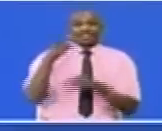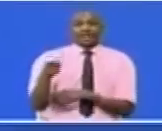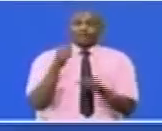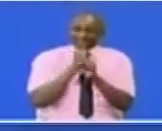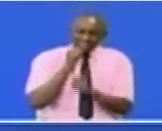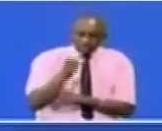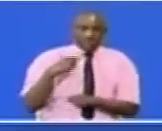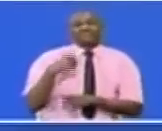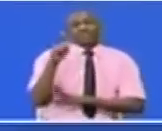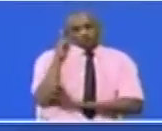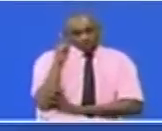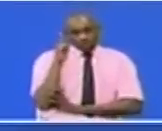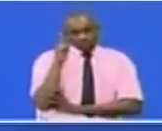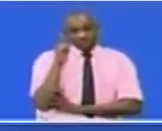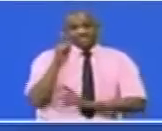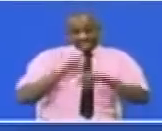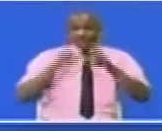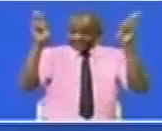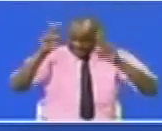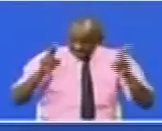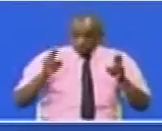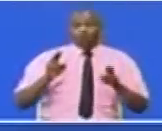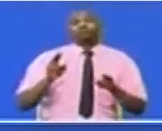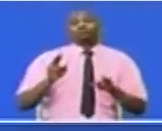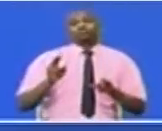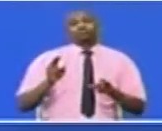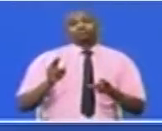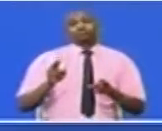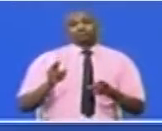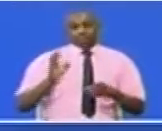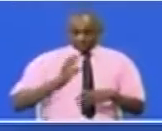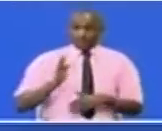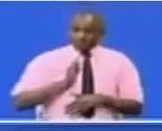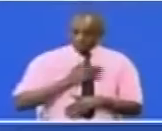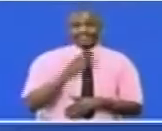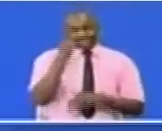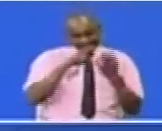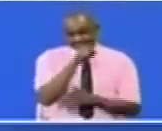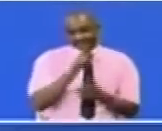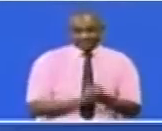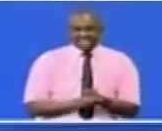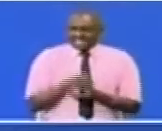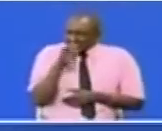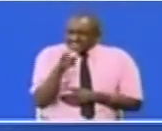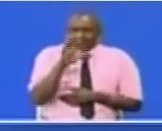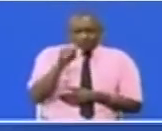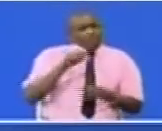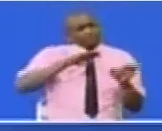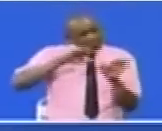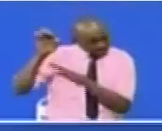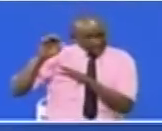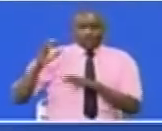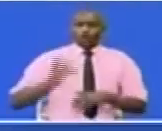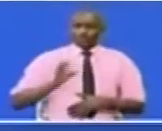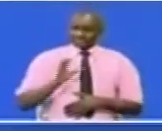sure that we have a law as required by the international bodies within the required time. The new developments from the Parliamentary